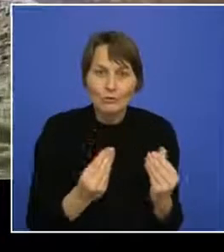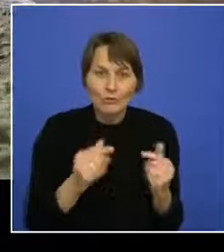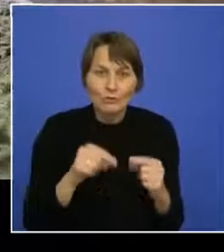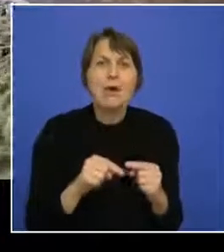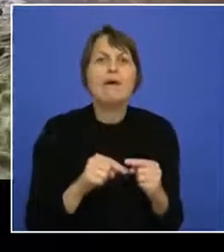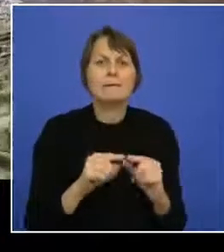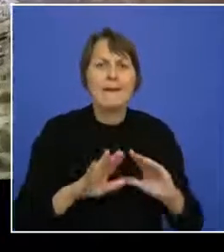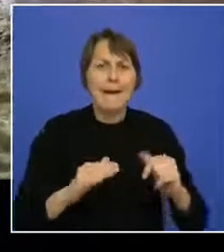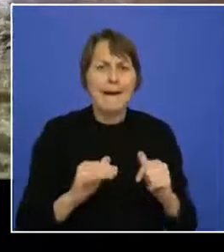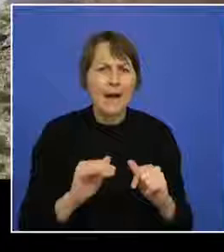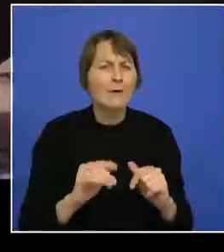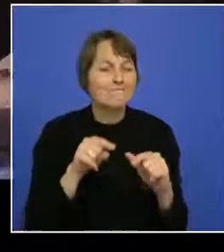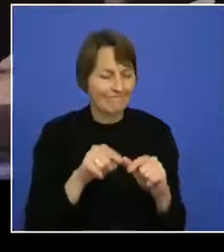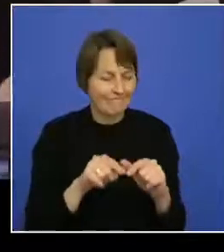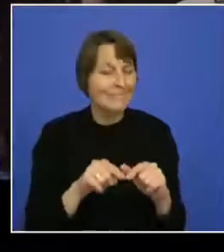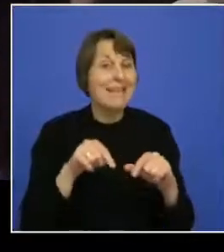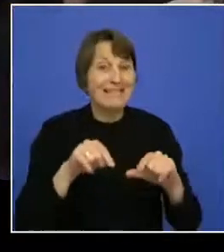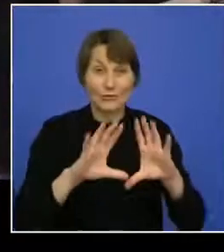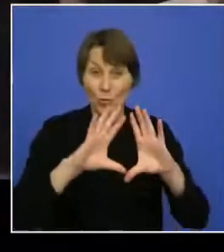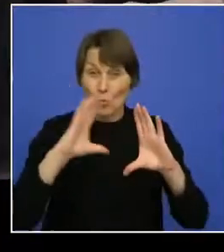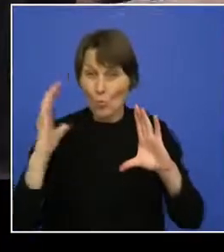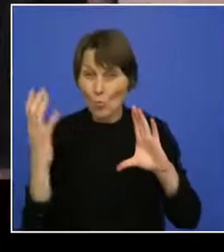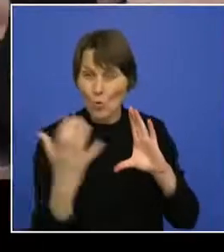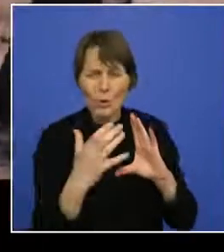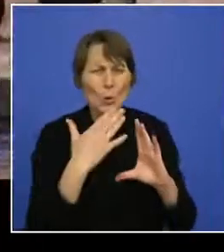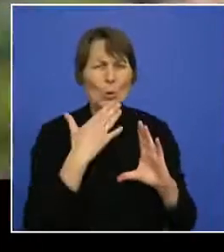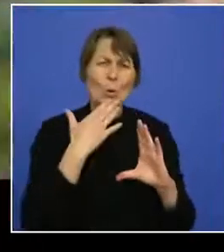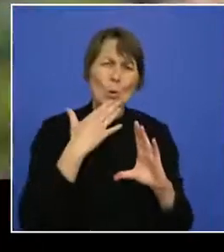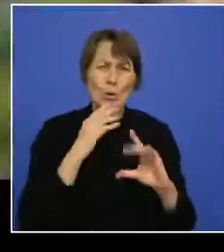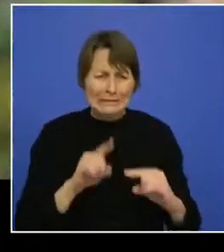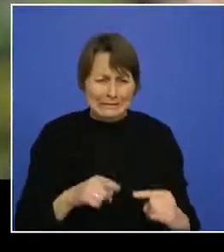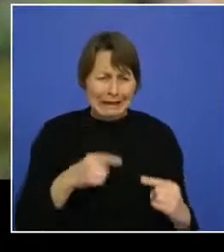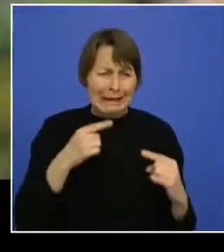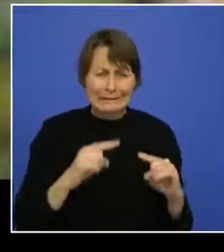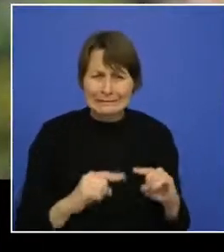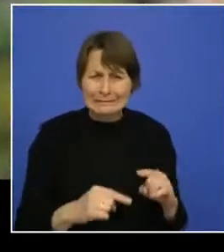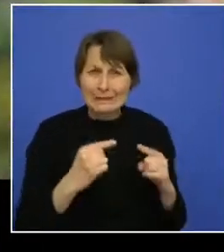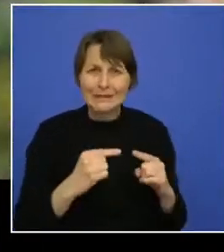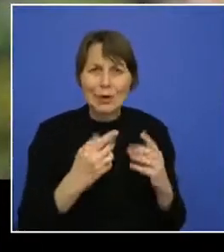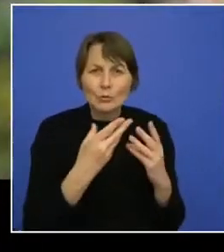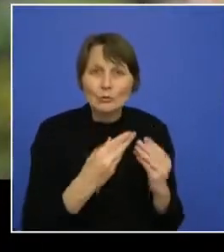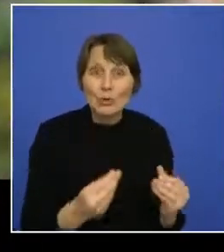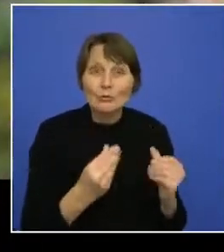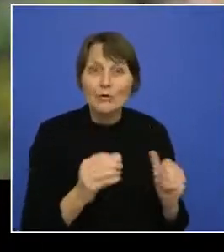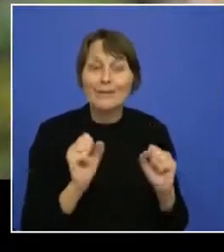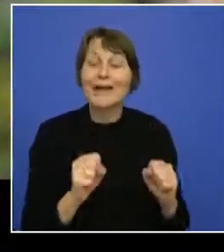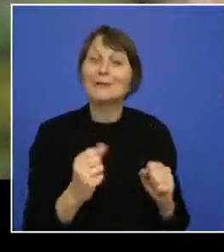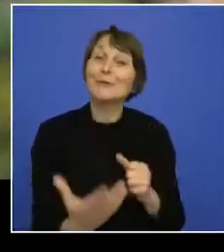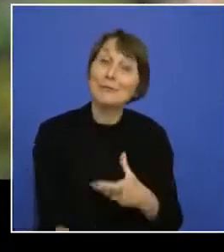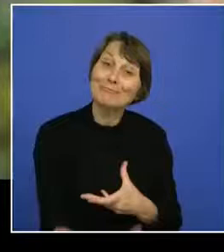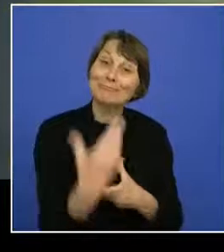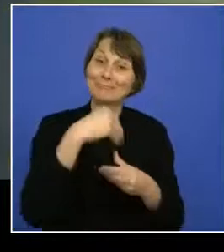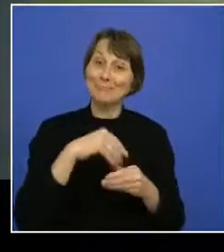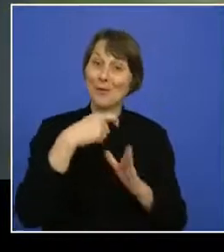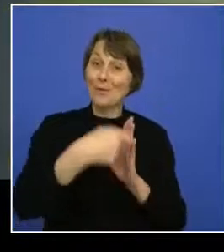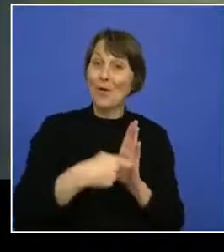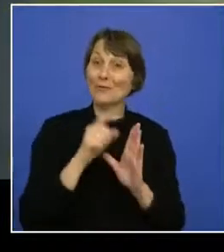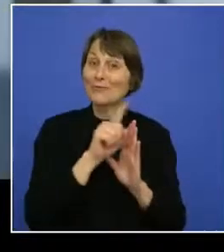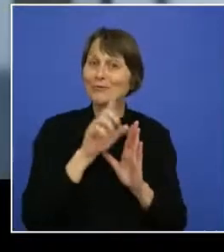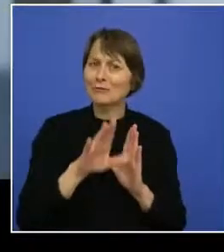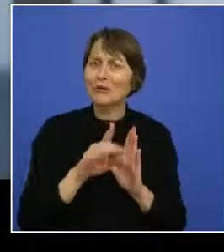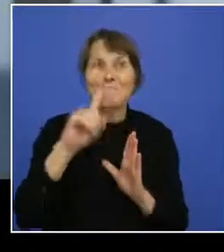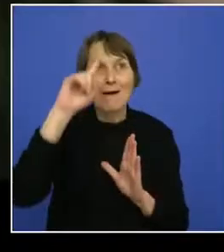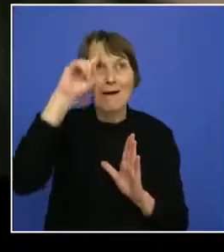of solving some of the world's most critical challenges? Join Project 15 and bring your ideas to the table. Please join